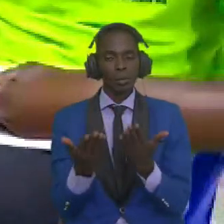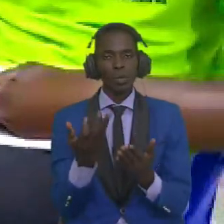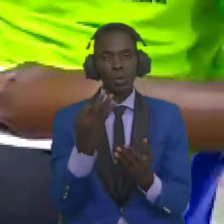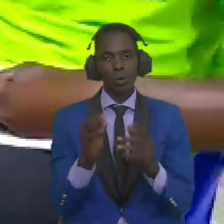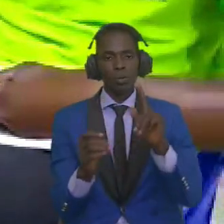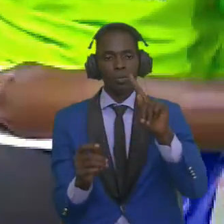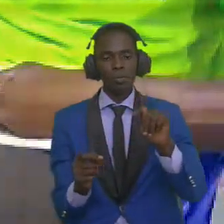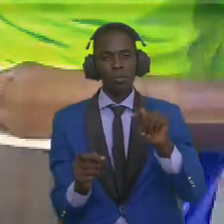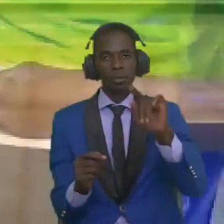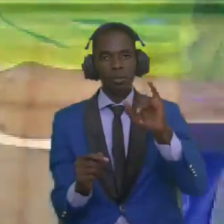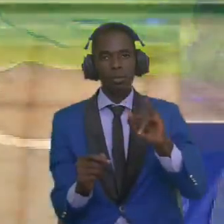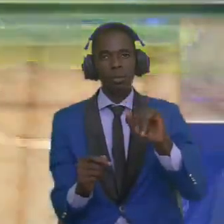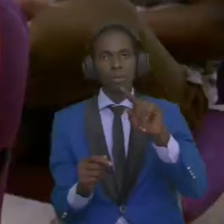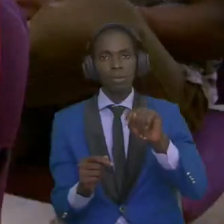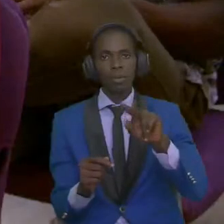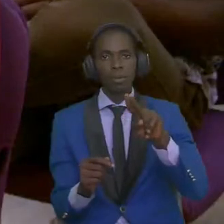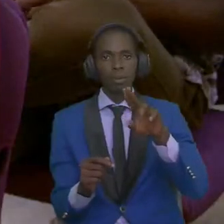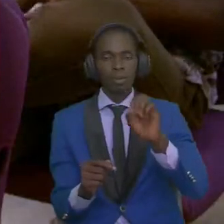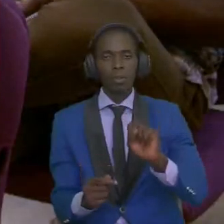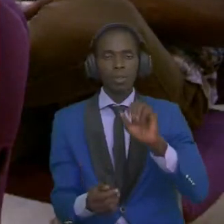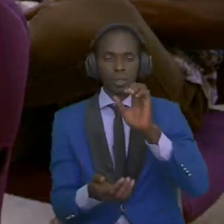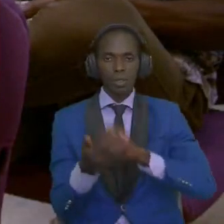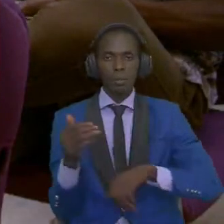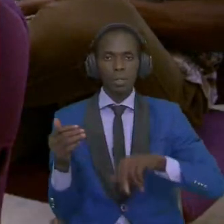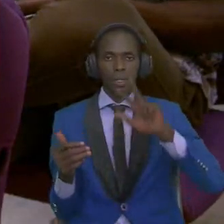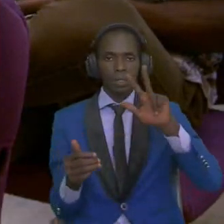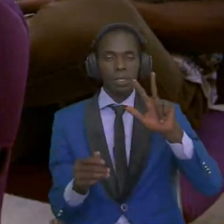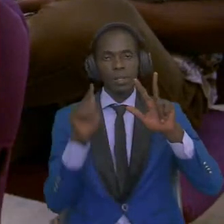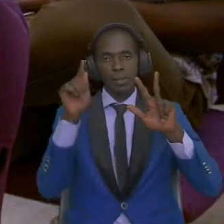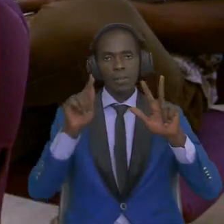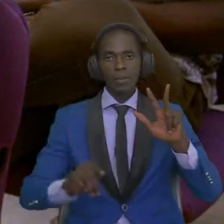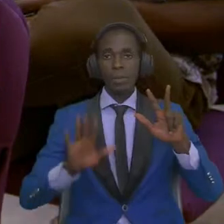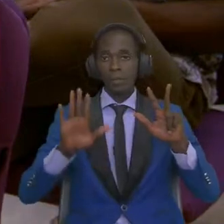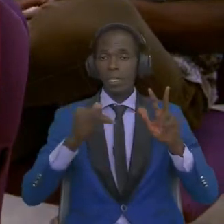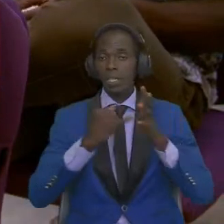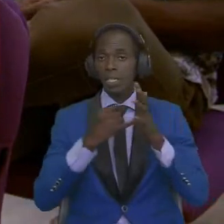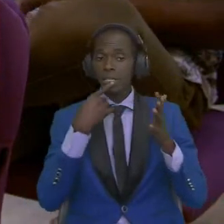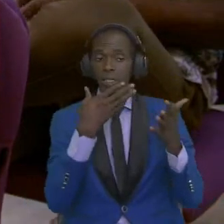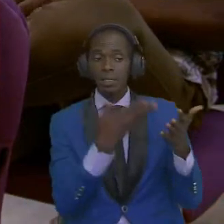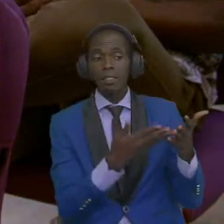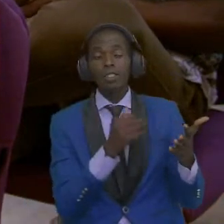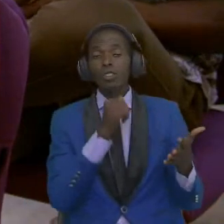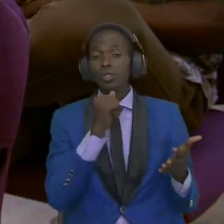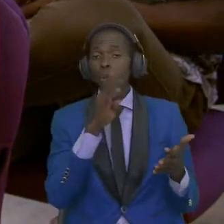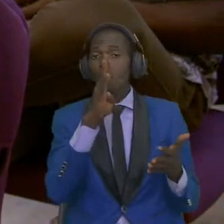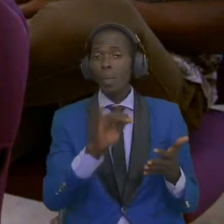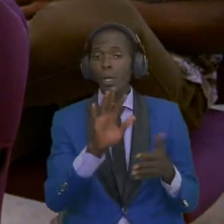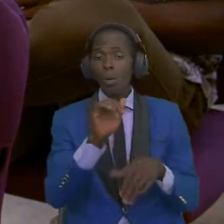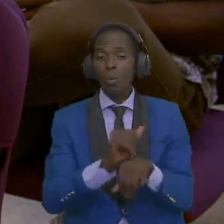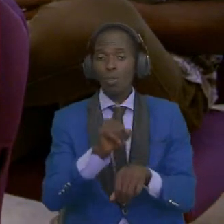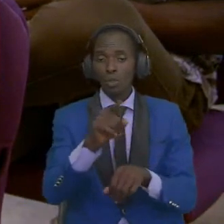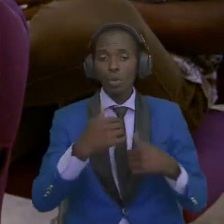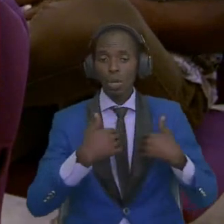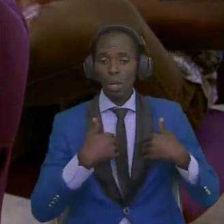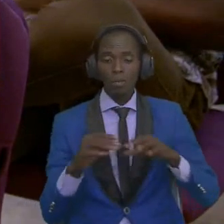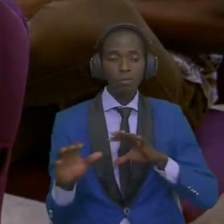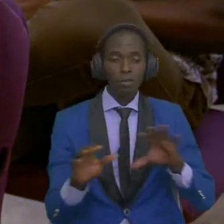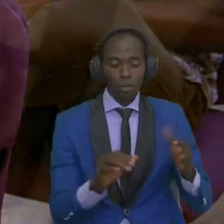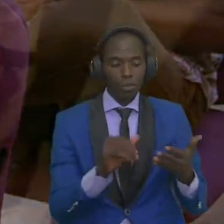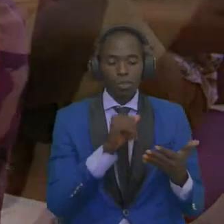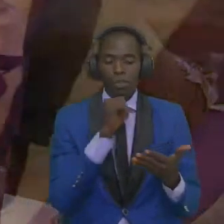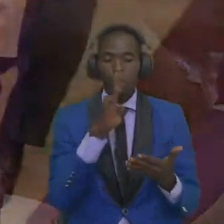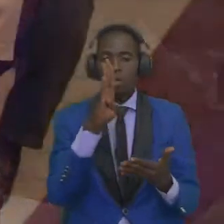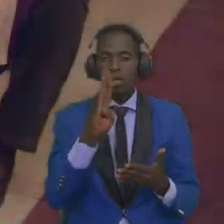3. In Titus chapter 3 verse 5, he's saying, it is not by the work that we have done, not by works